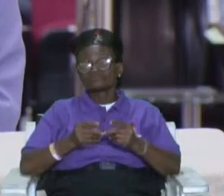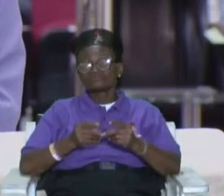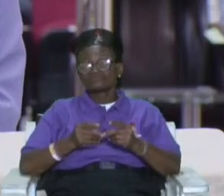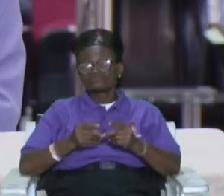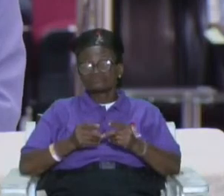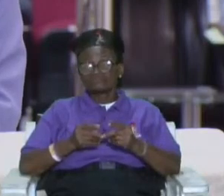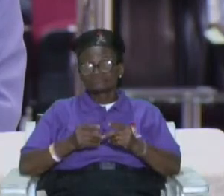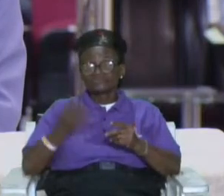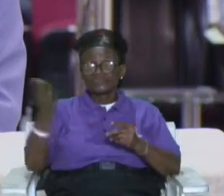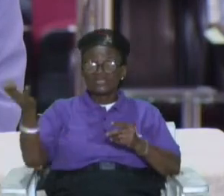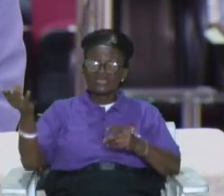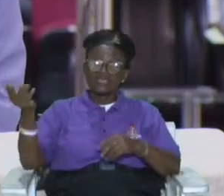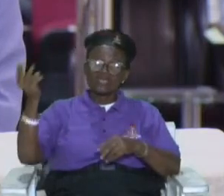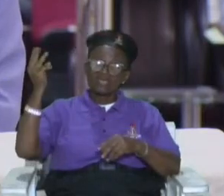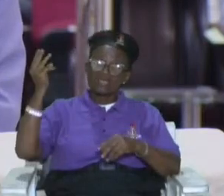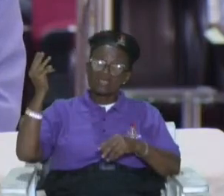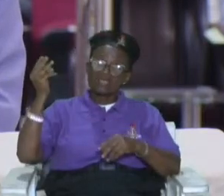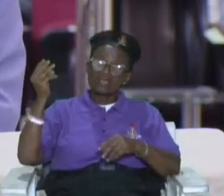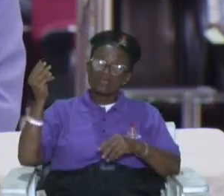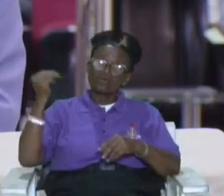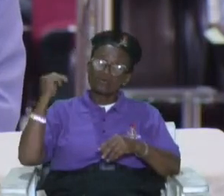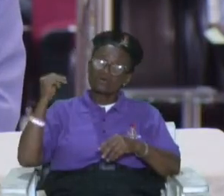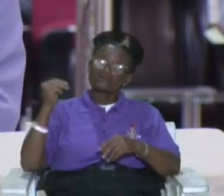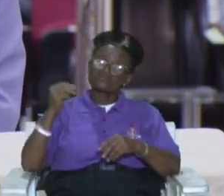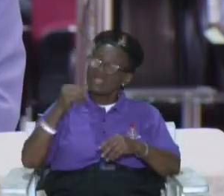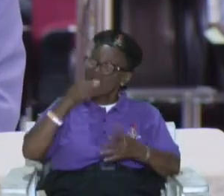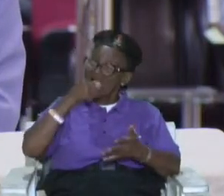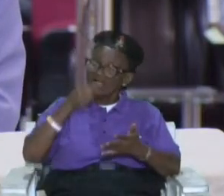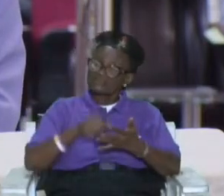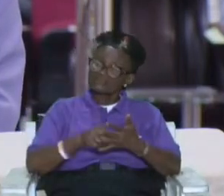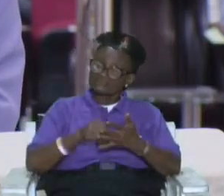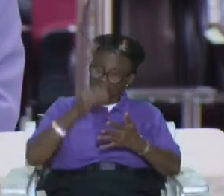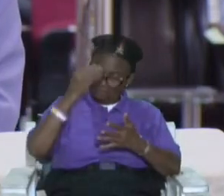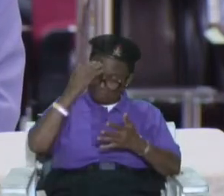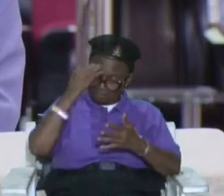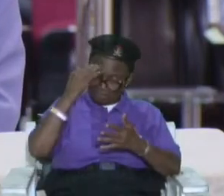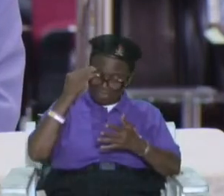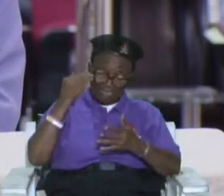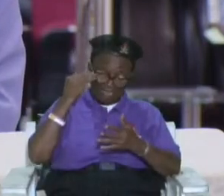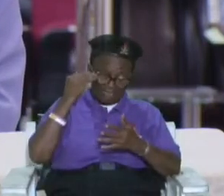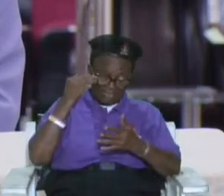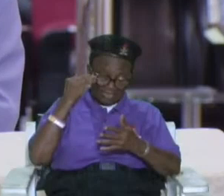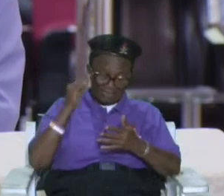there were letter-headed papers on my desk,